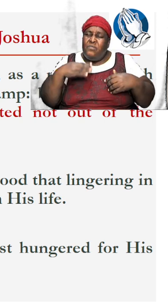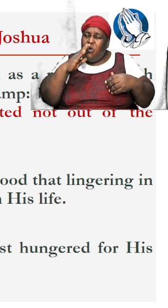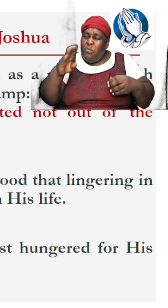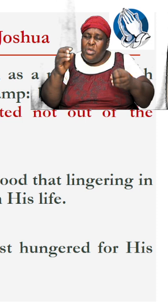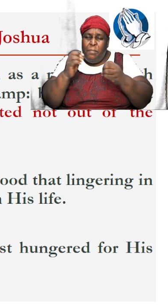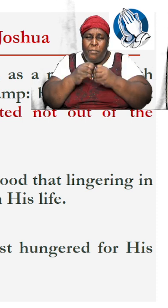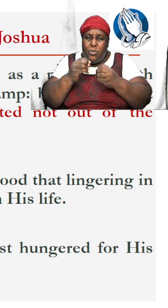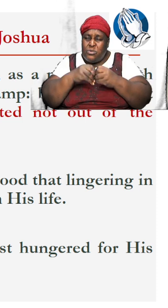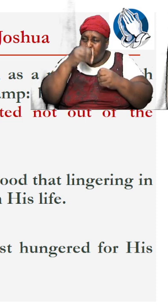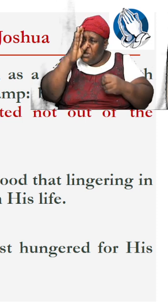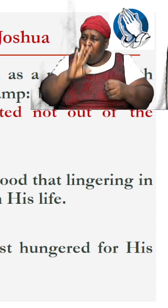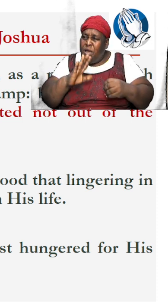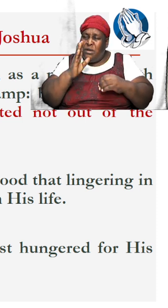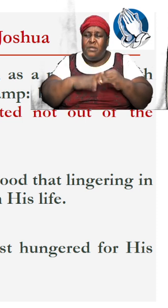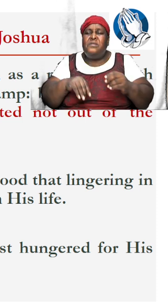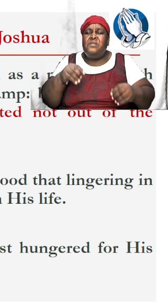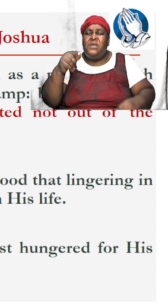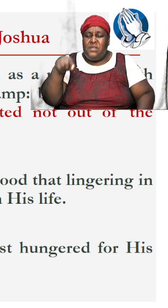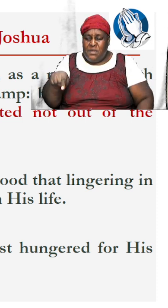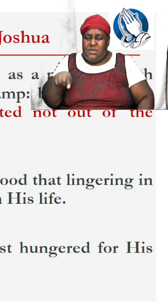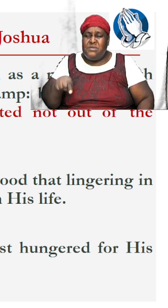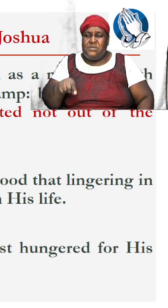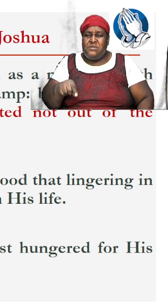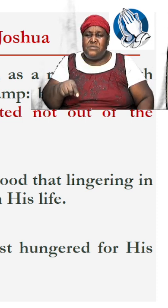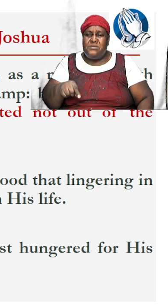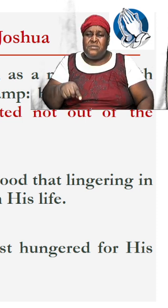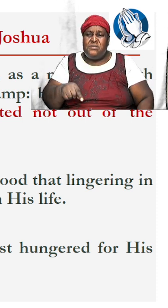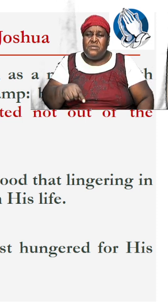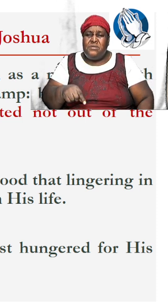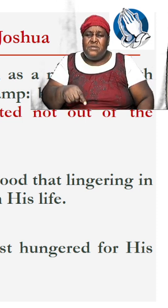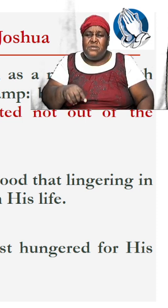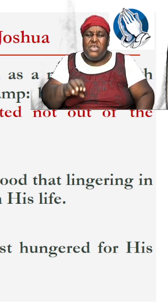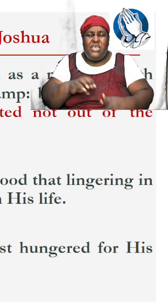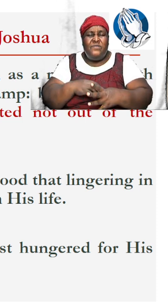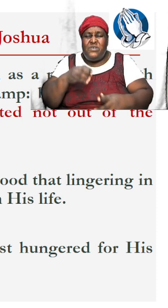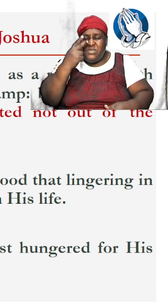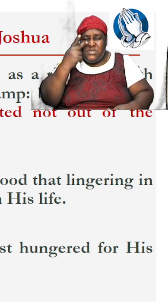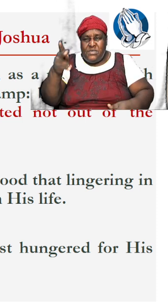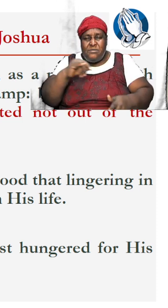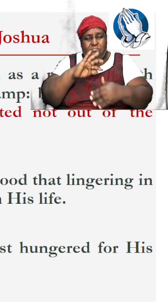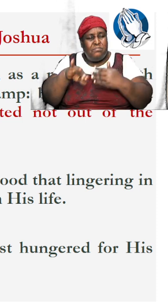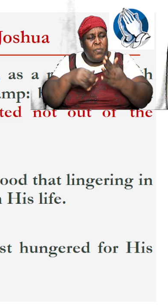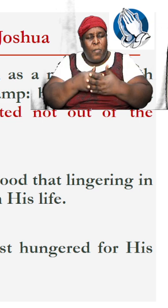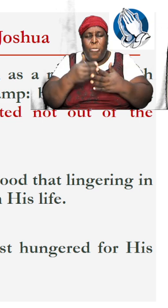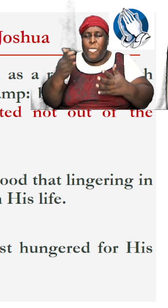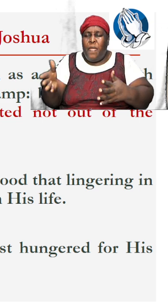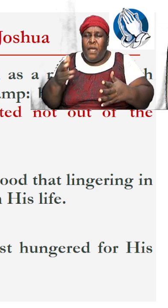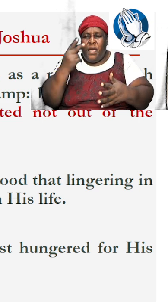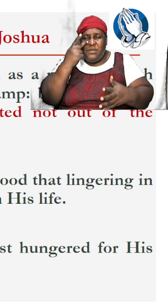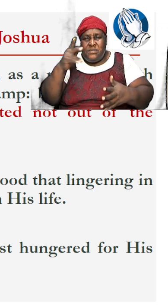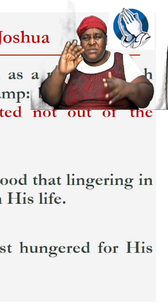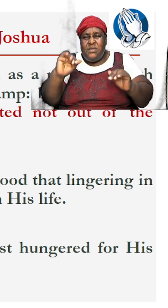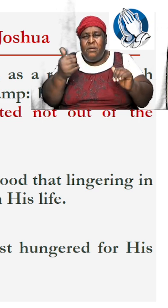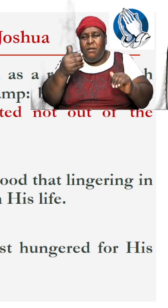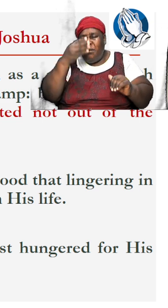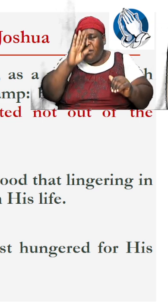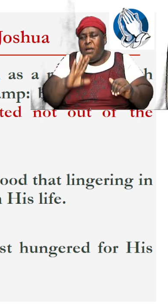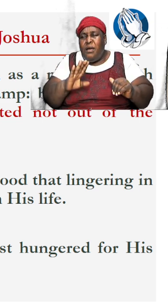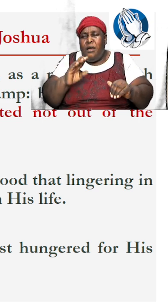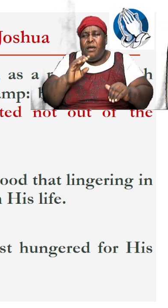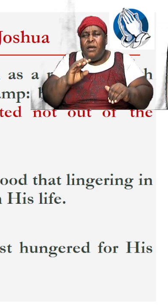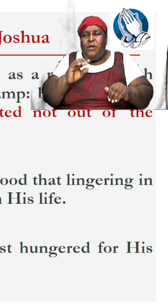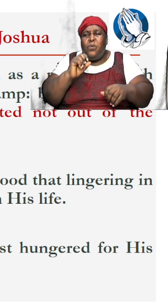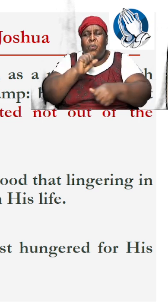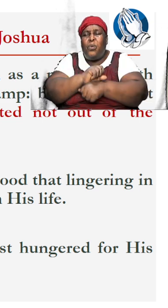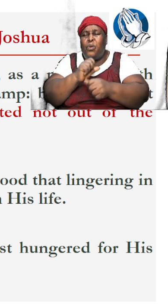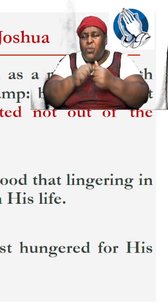this. Even after seeing all of this and seeing how God dealt with Moses,